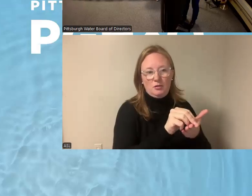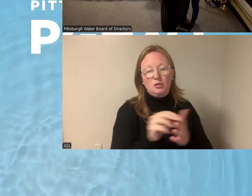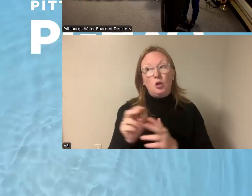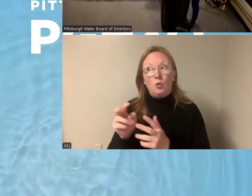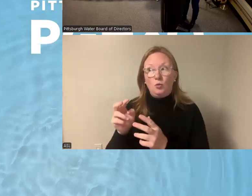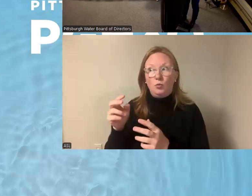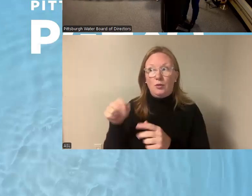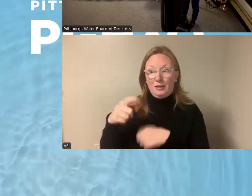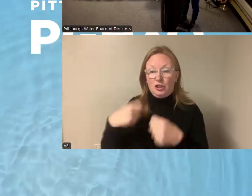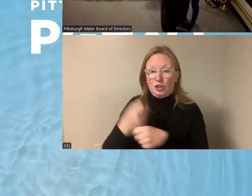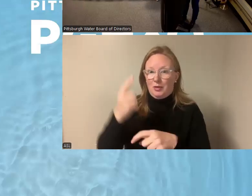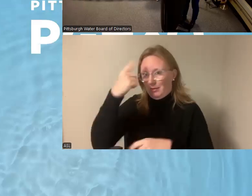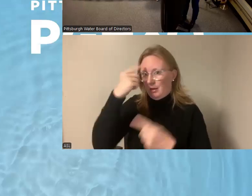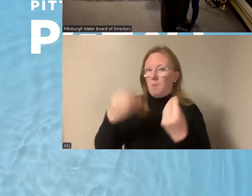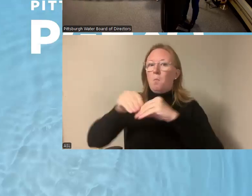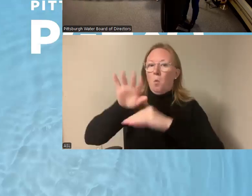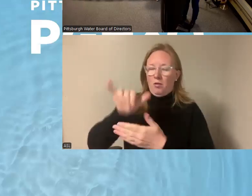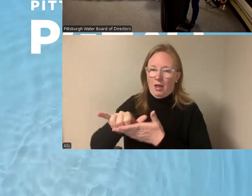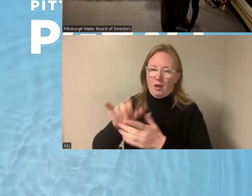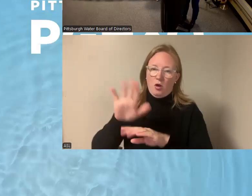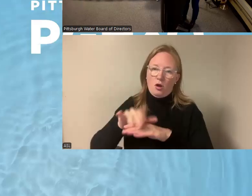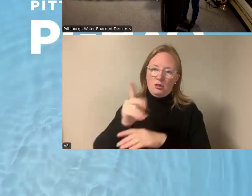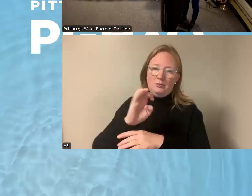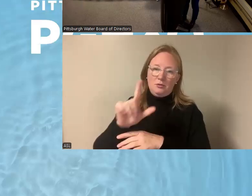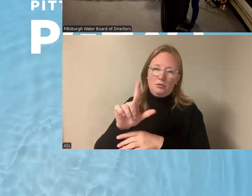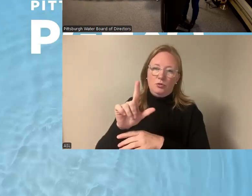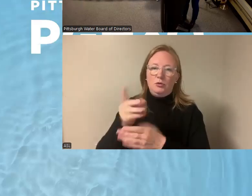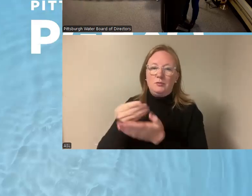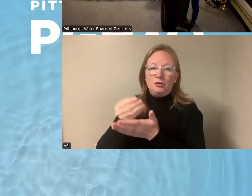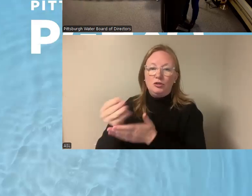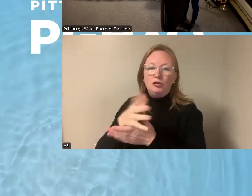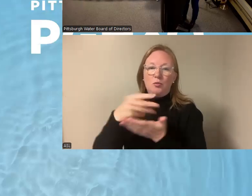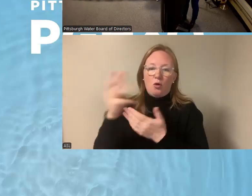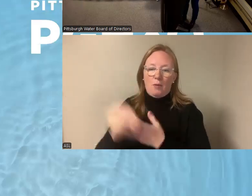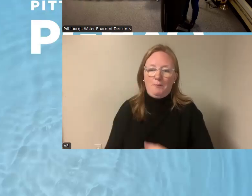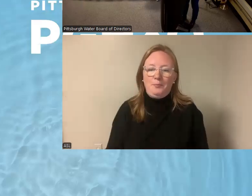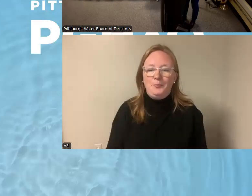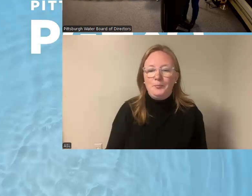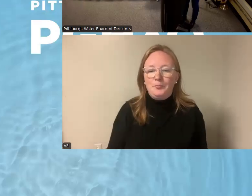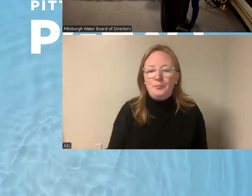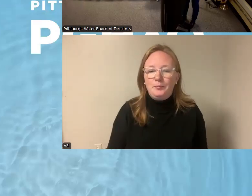even better this year on our capital expenditures on our capital program.